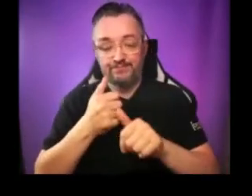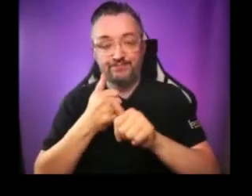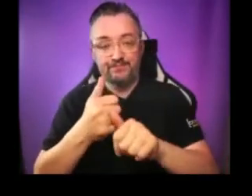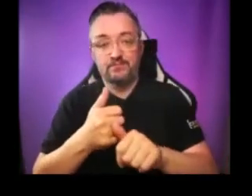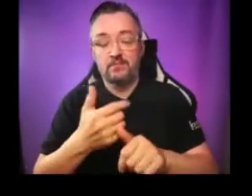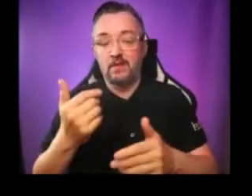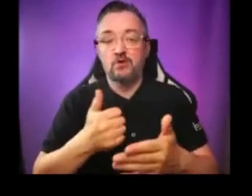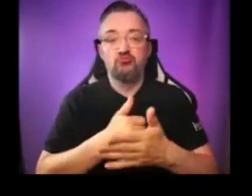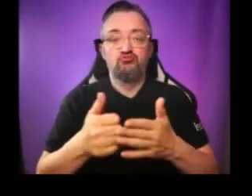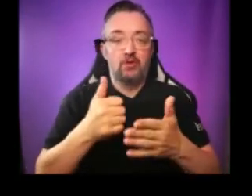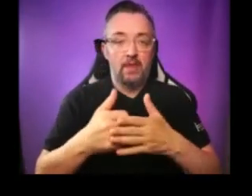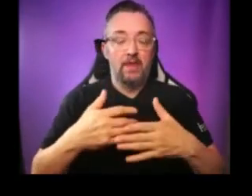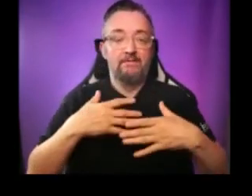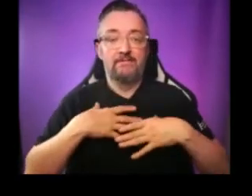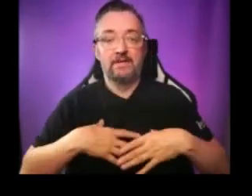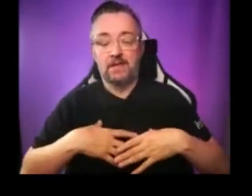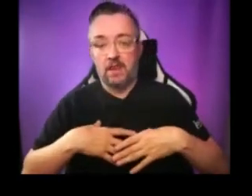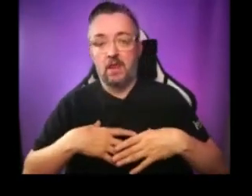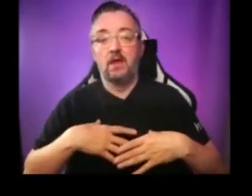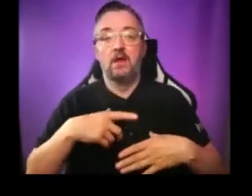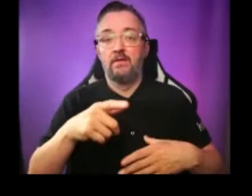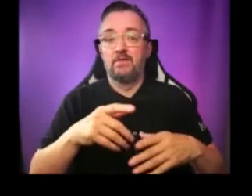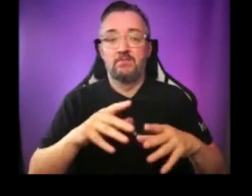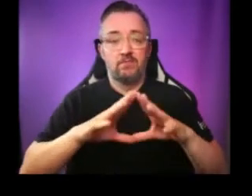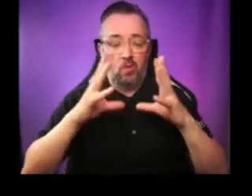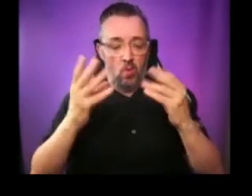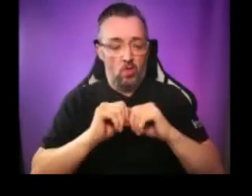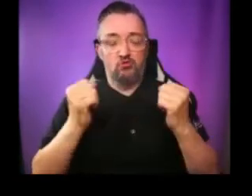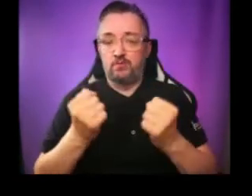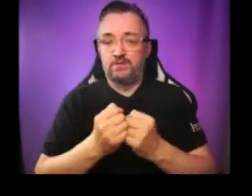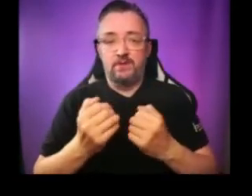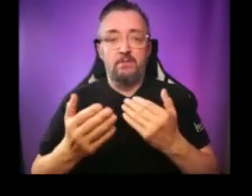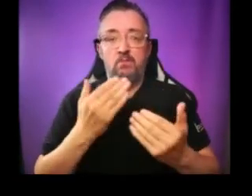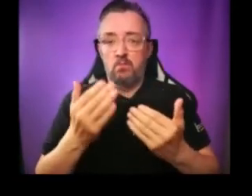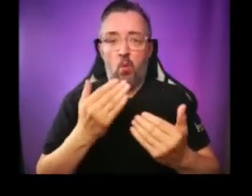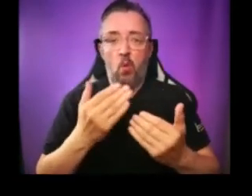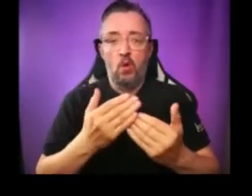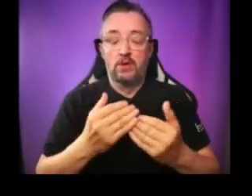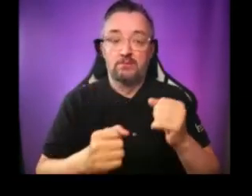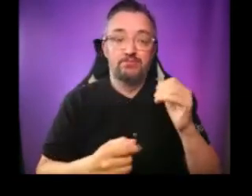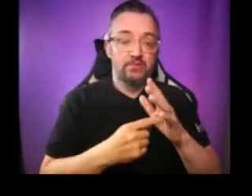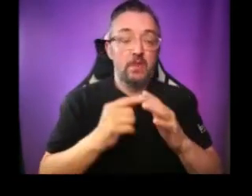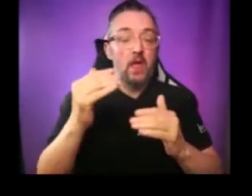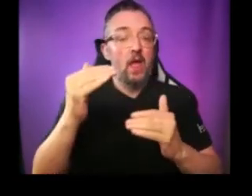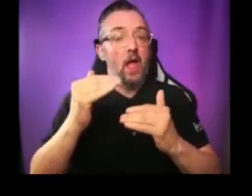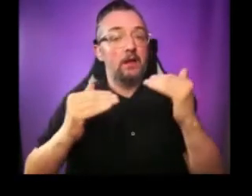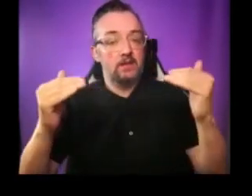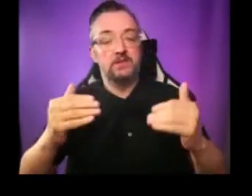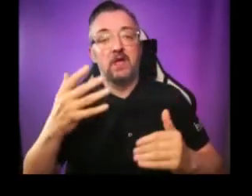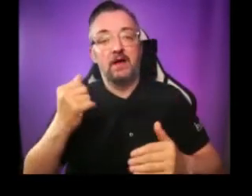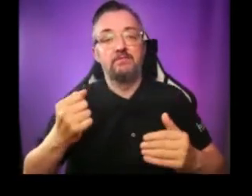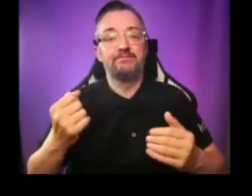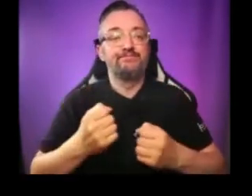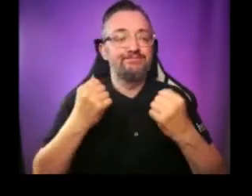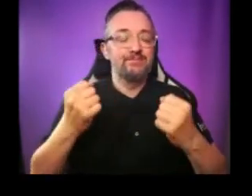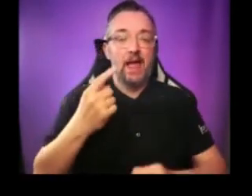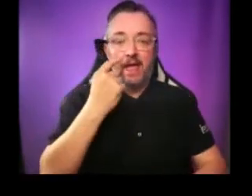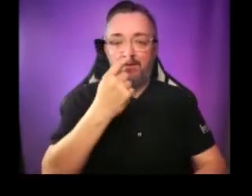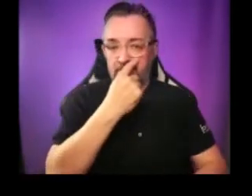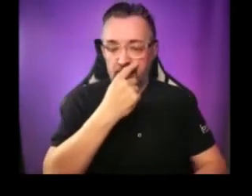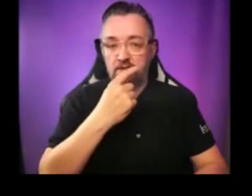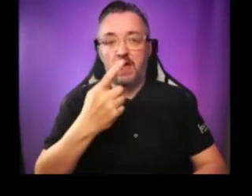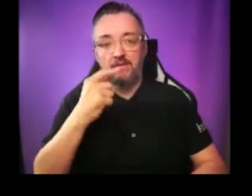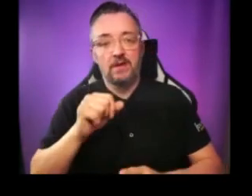regular physical activity for all groups has become more compelling. In adults, there's a strong evidence to demonstrate the